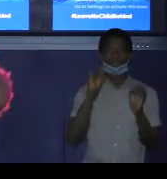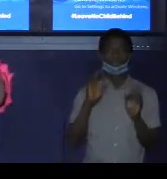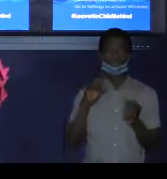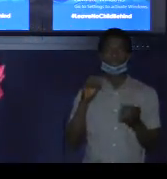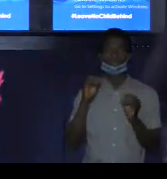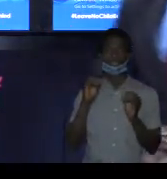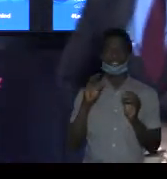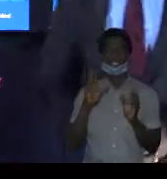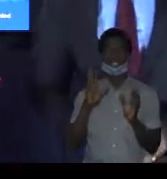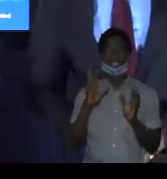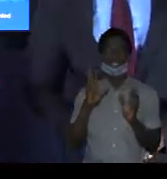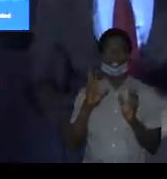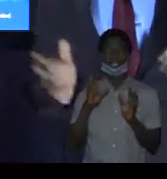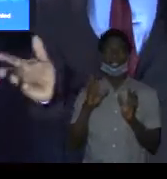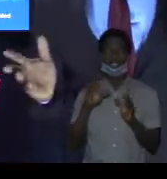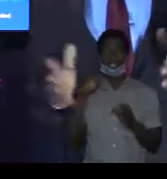teachers.